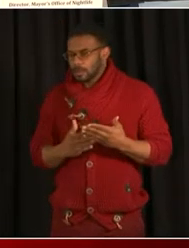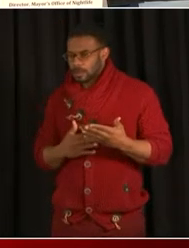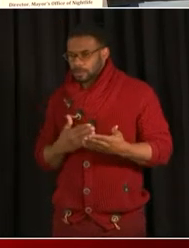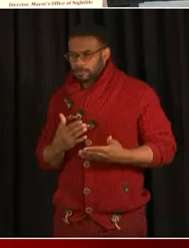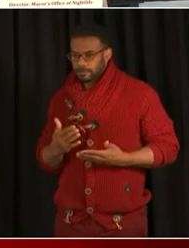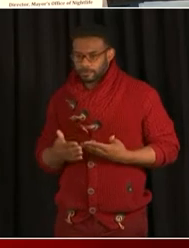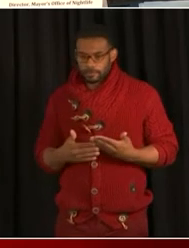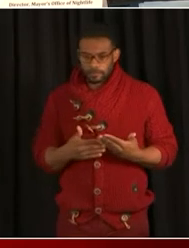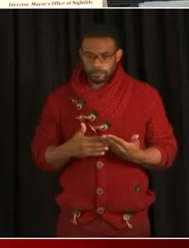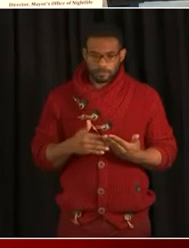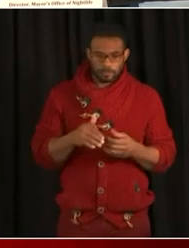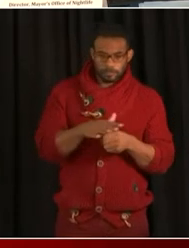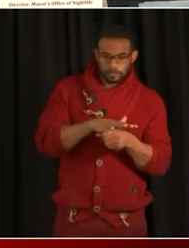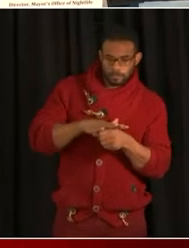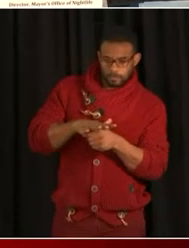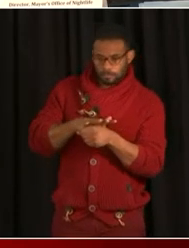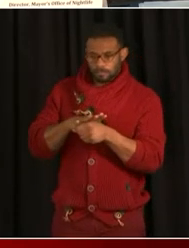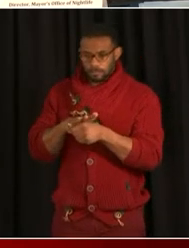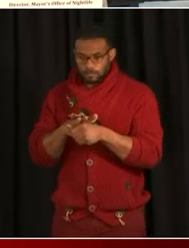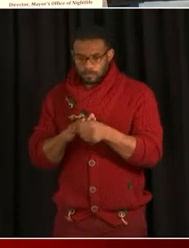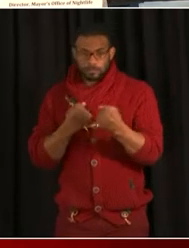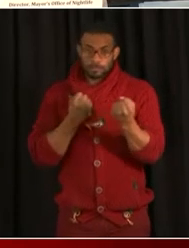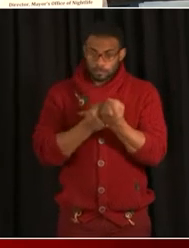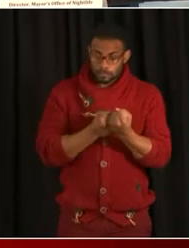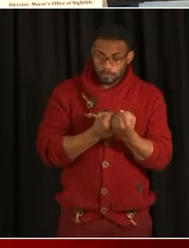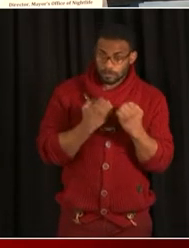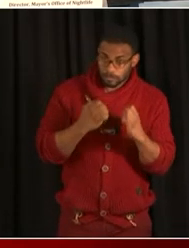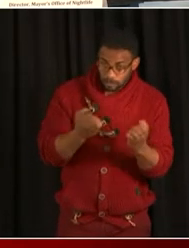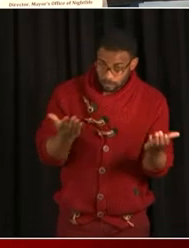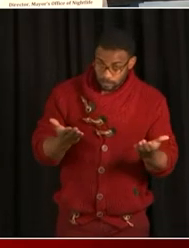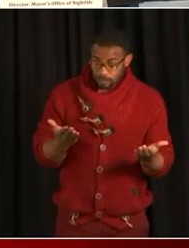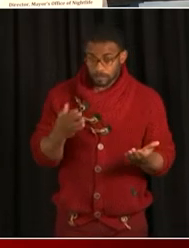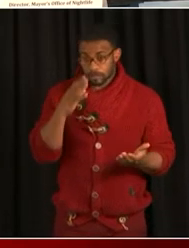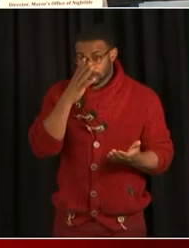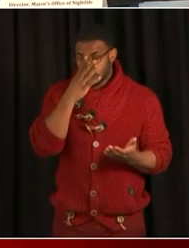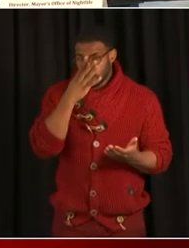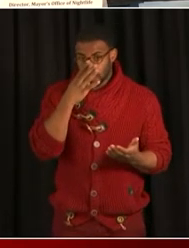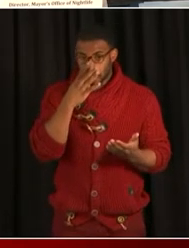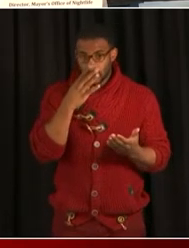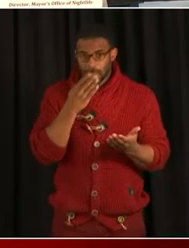some local support efforts here.